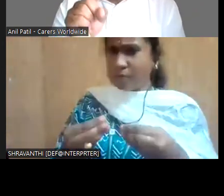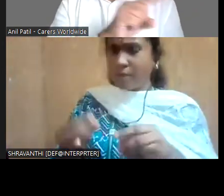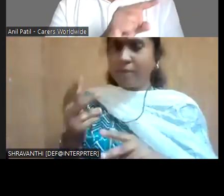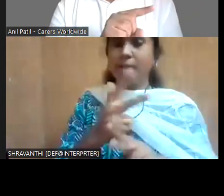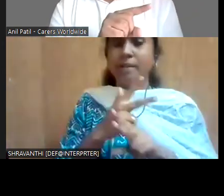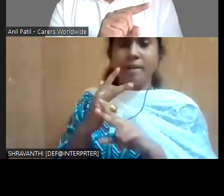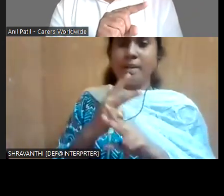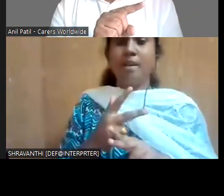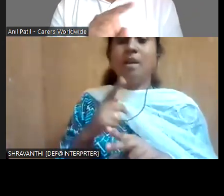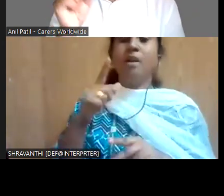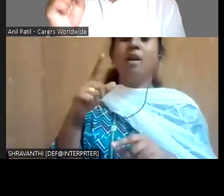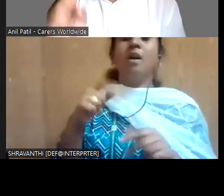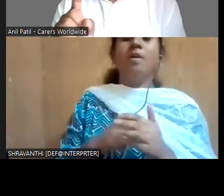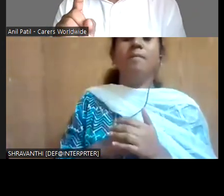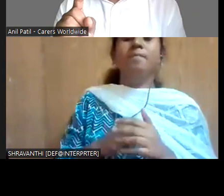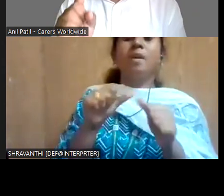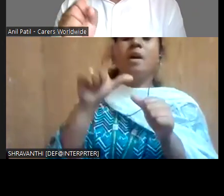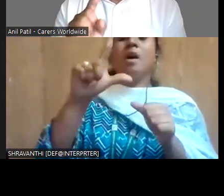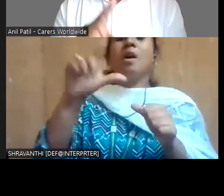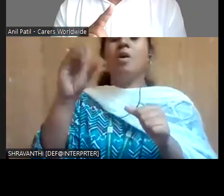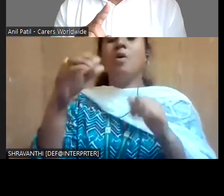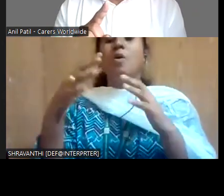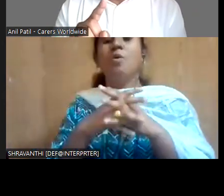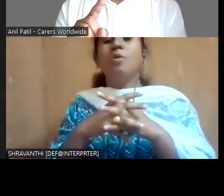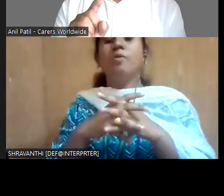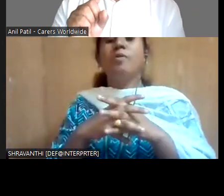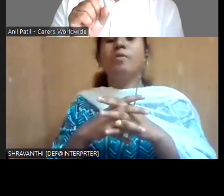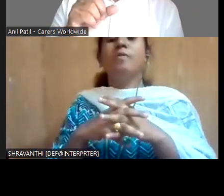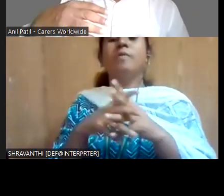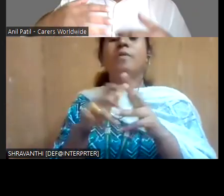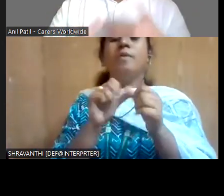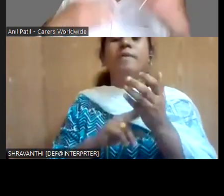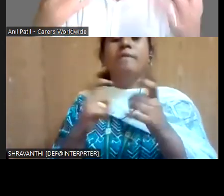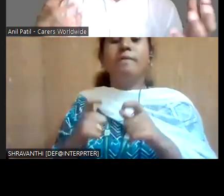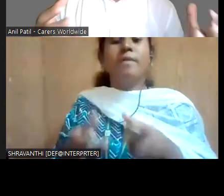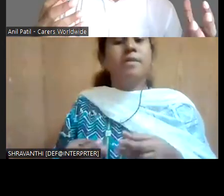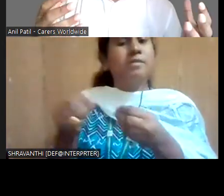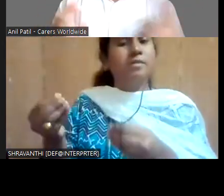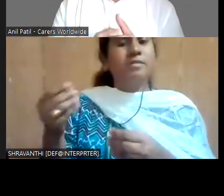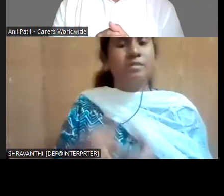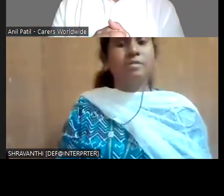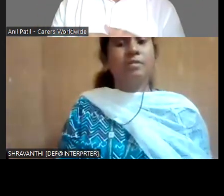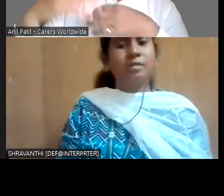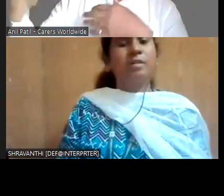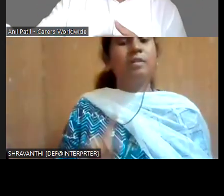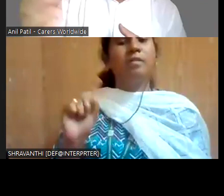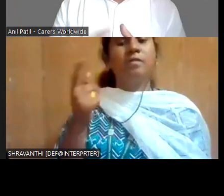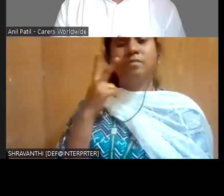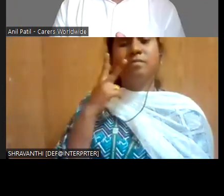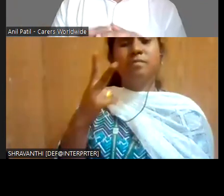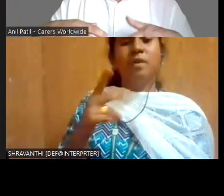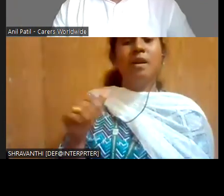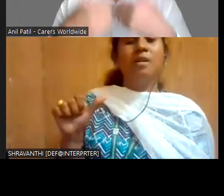allowance since last year. This is the first time happening in the country. And we have taken this story to Tamil